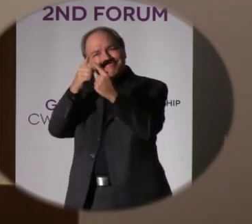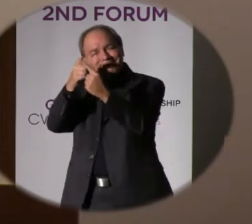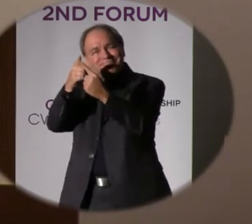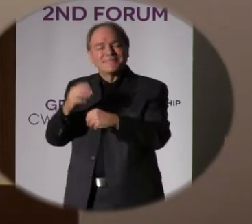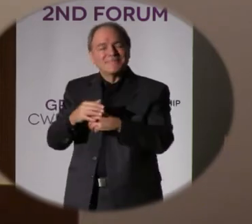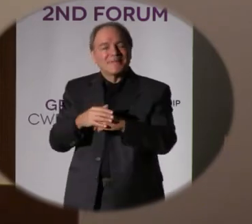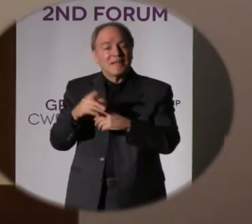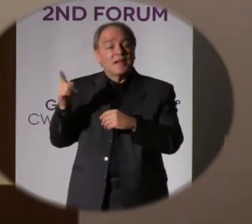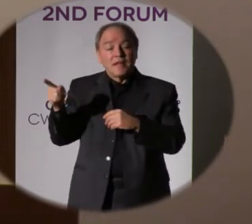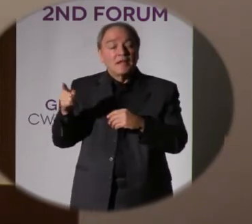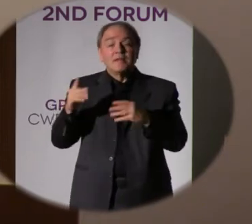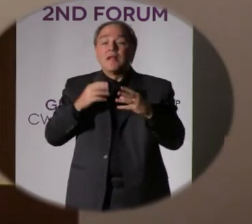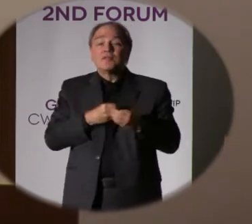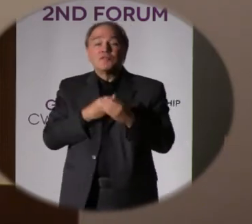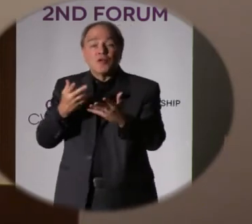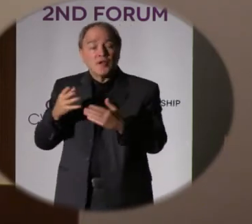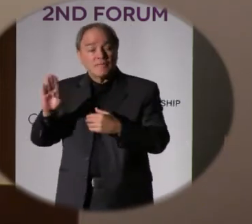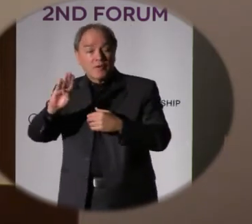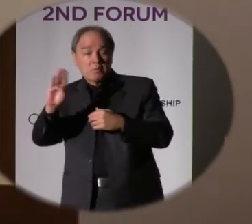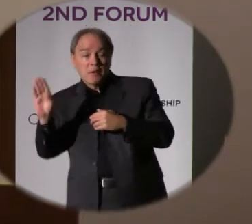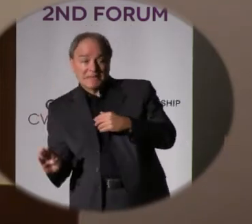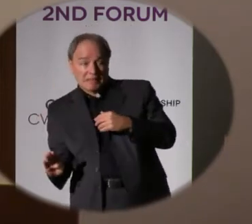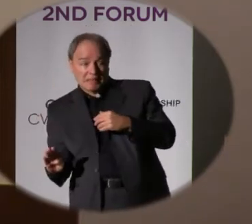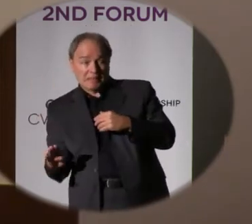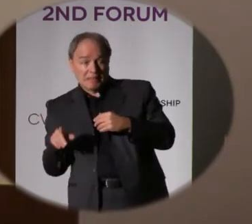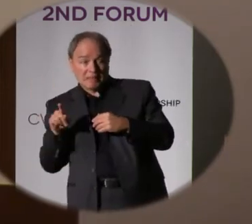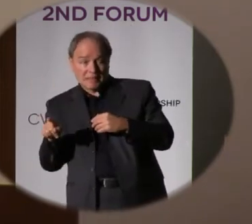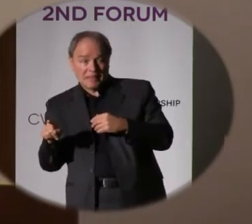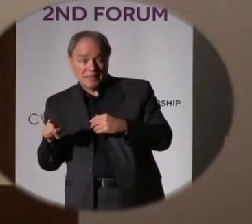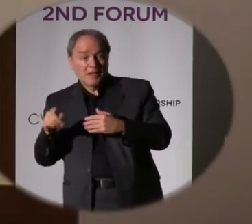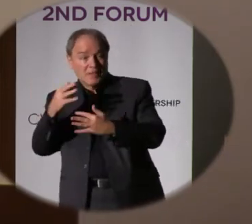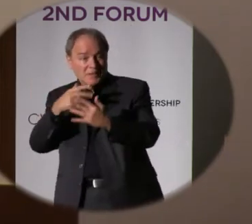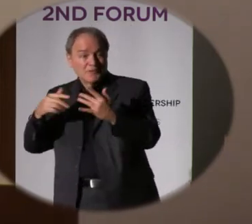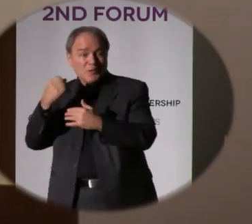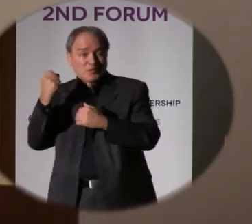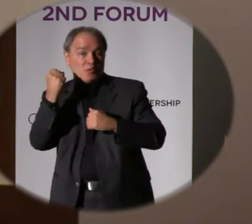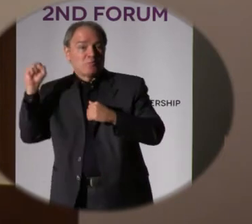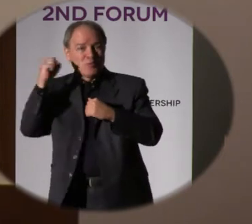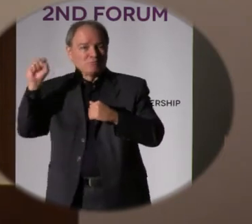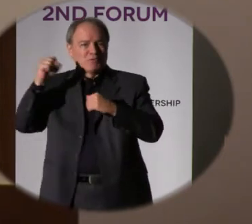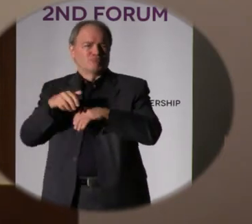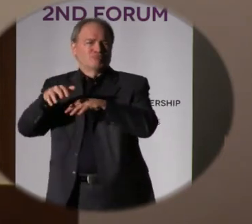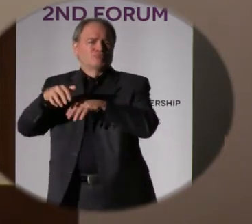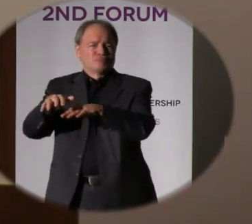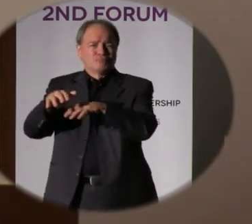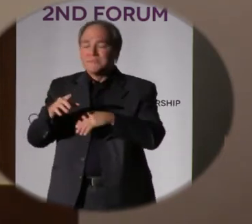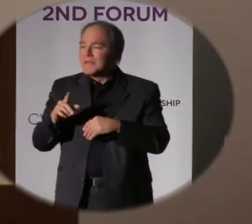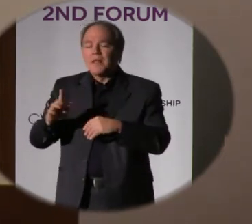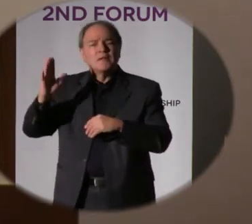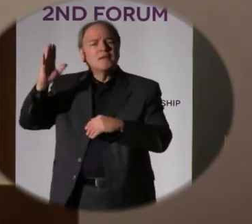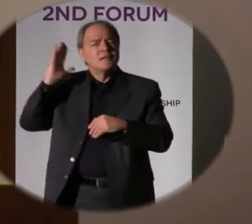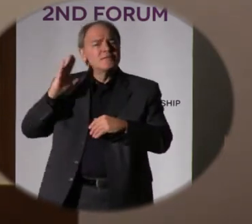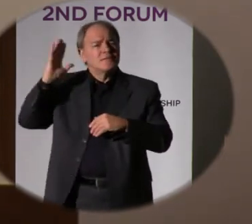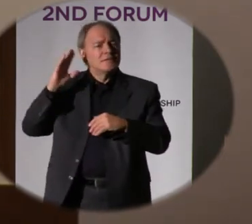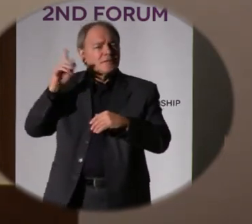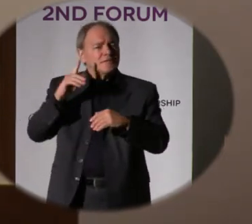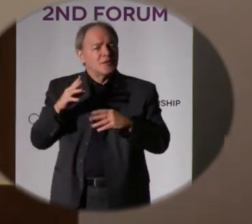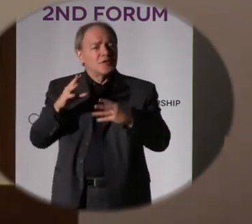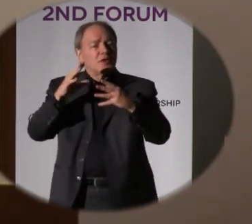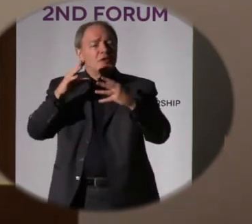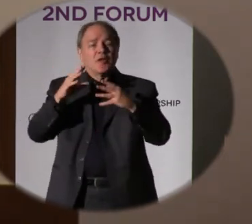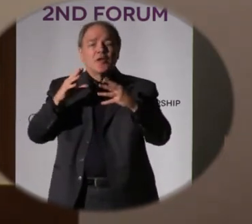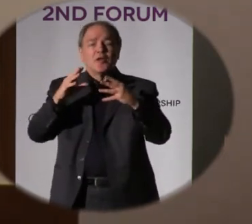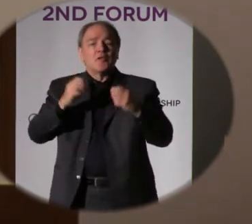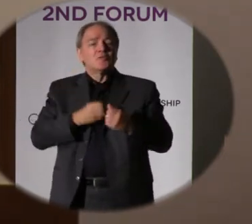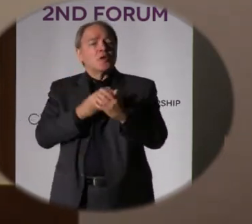very important leader of the social movement there, and Betinho. And he used to tell this story that the forest was